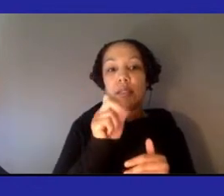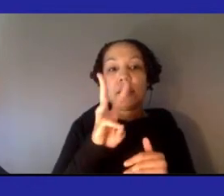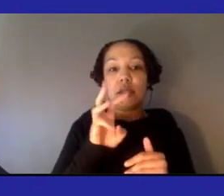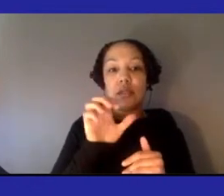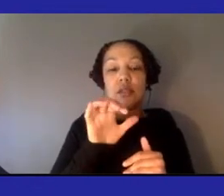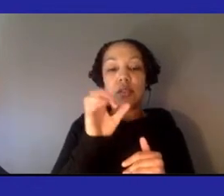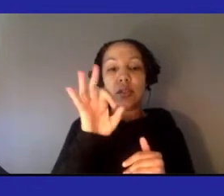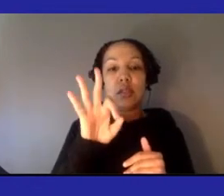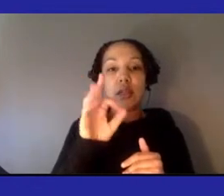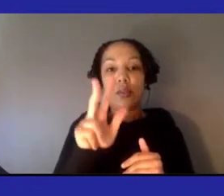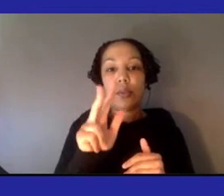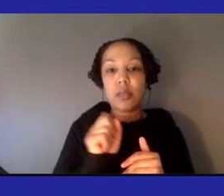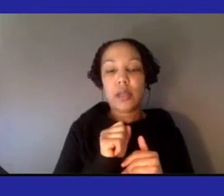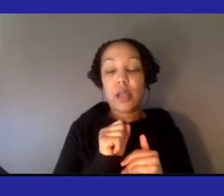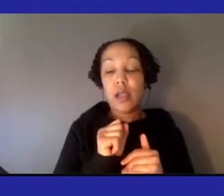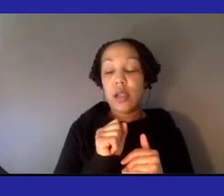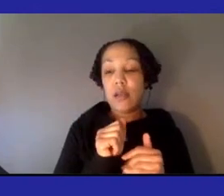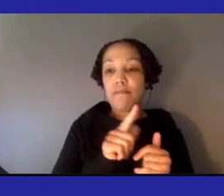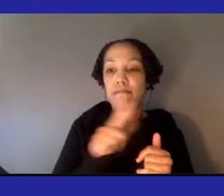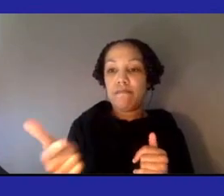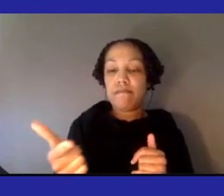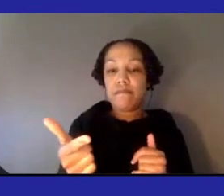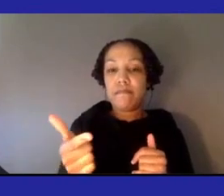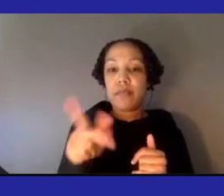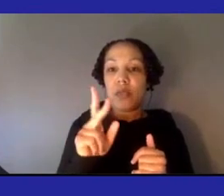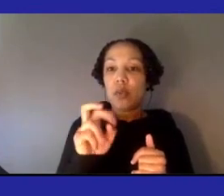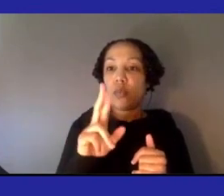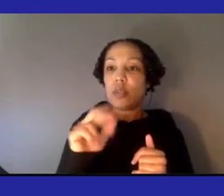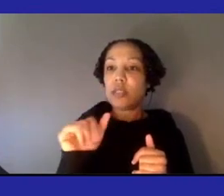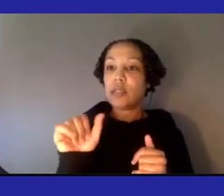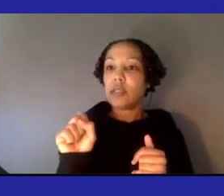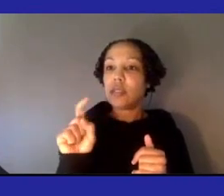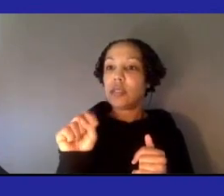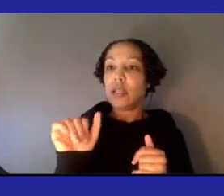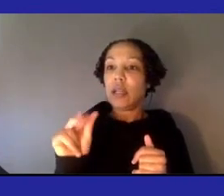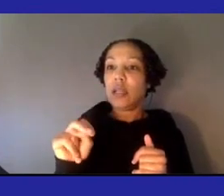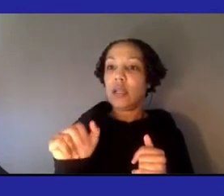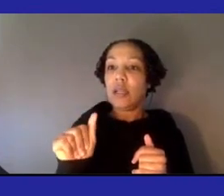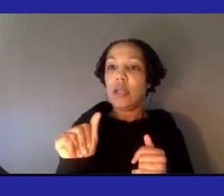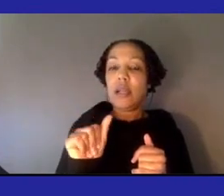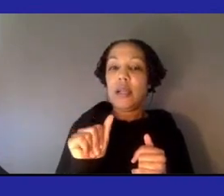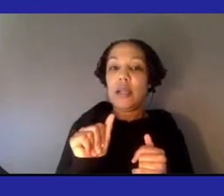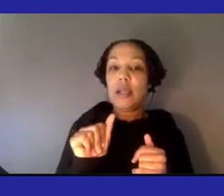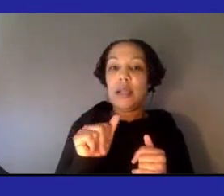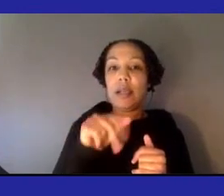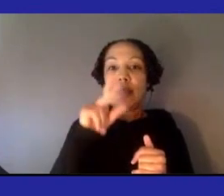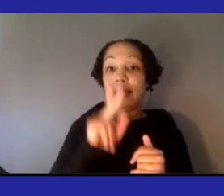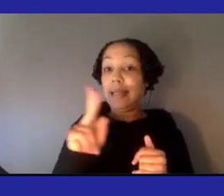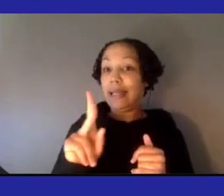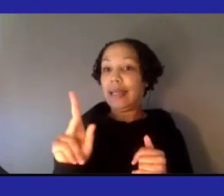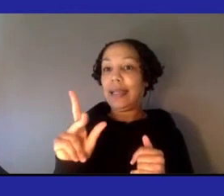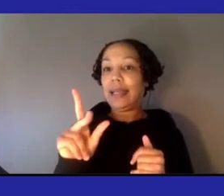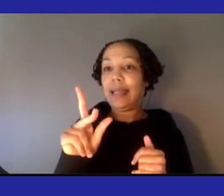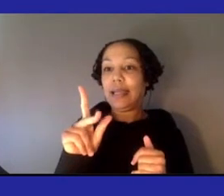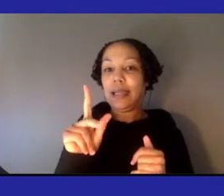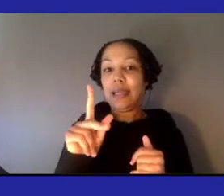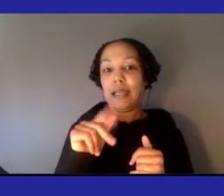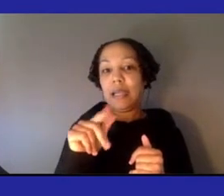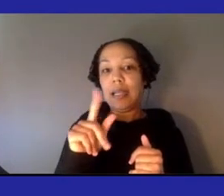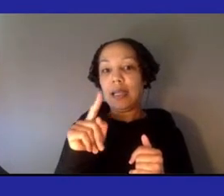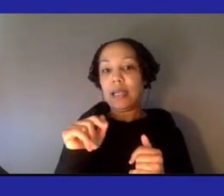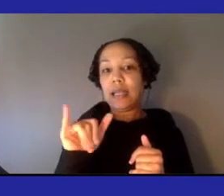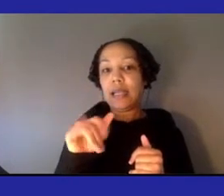$16,298,693. With that, I'll hand it over to Christina, aka Kiki, who is our design build lead at Woodhull. Thank you, Dr. Saez. Good